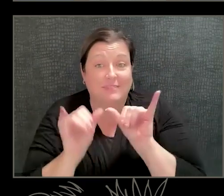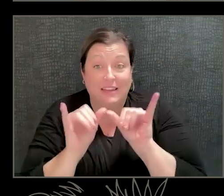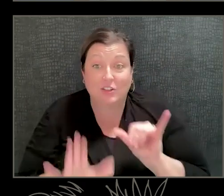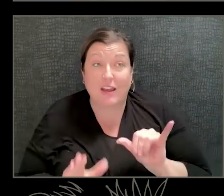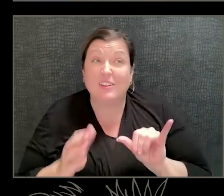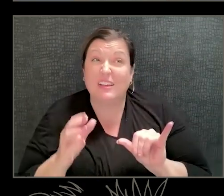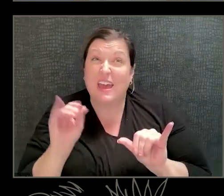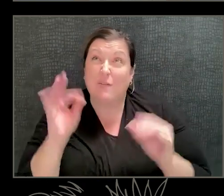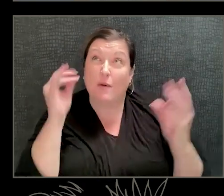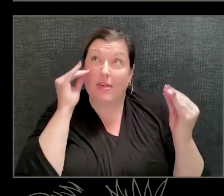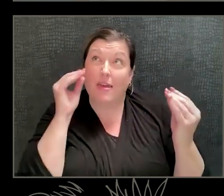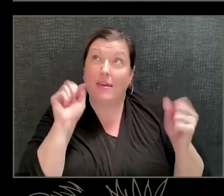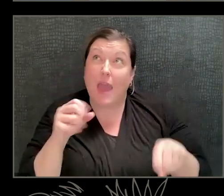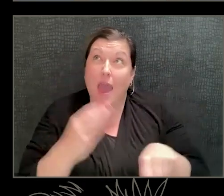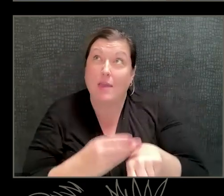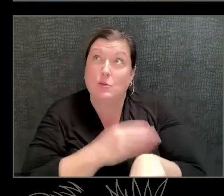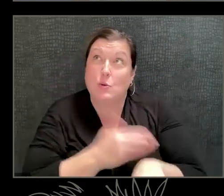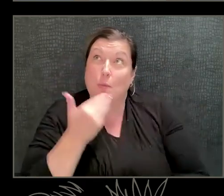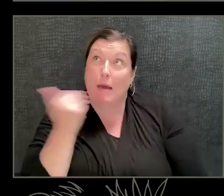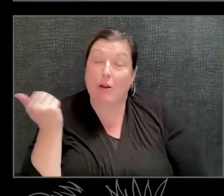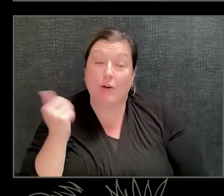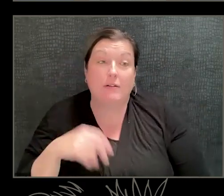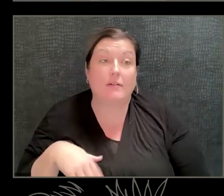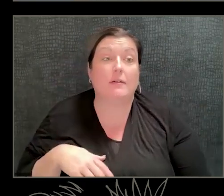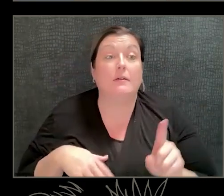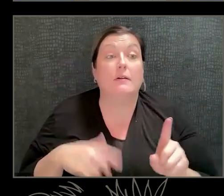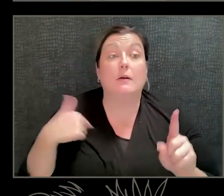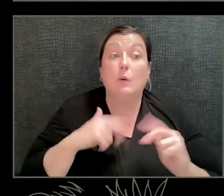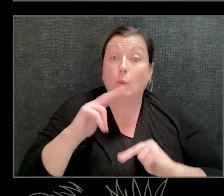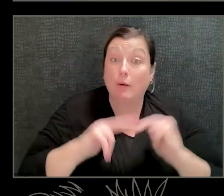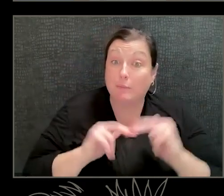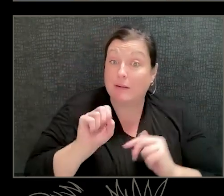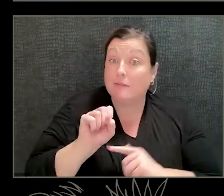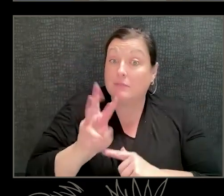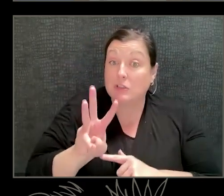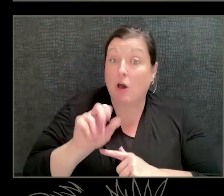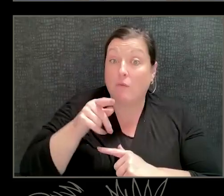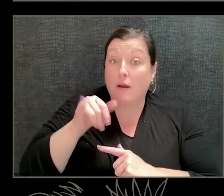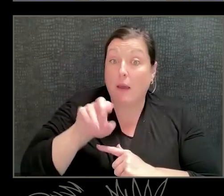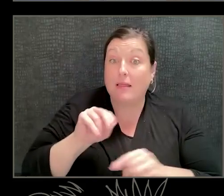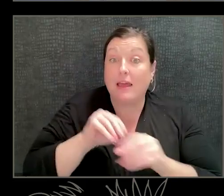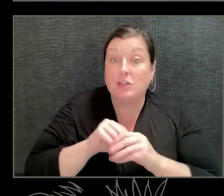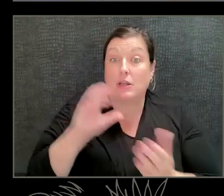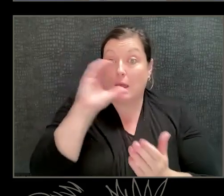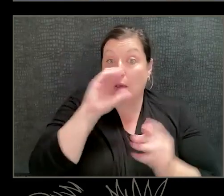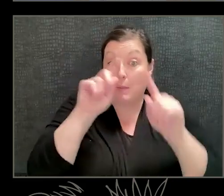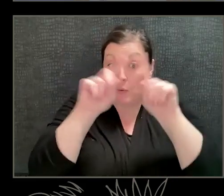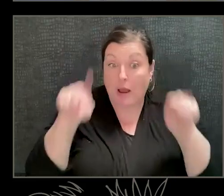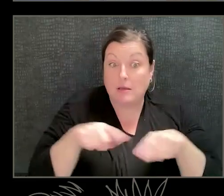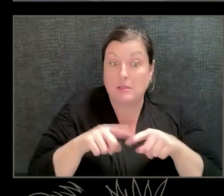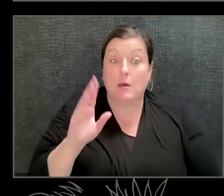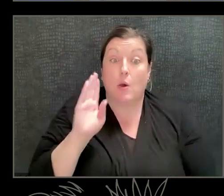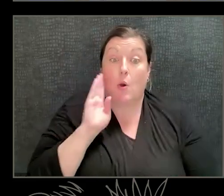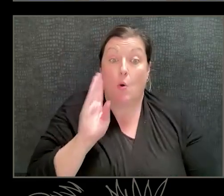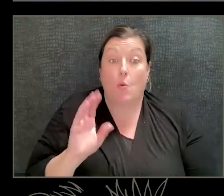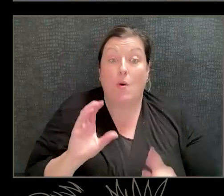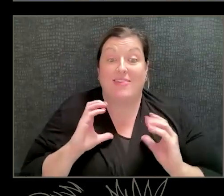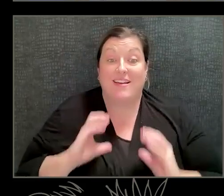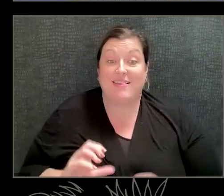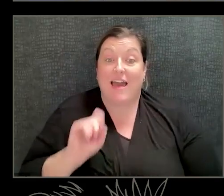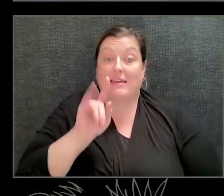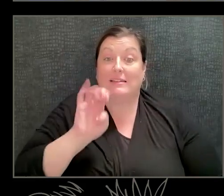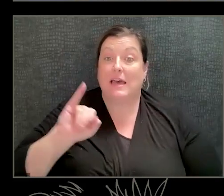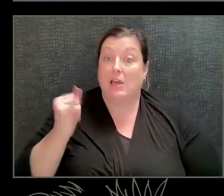better. We were building these software applications in the browser with client-side JavaScript. We gave up server-side